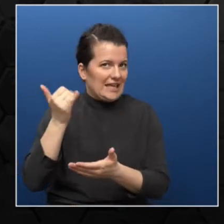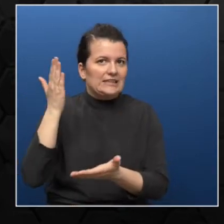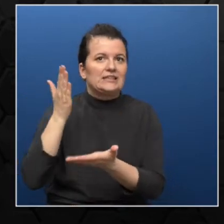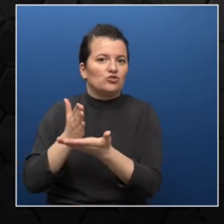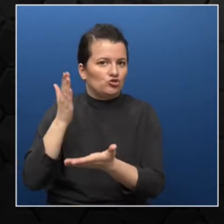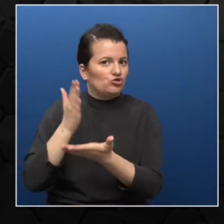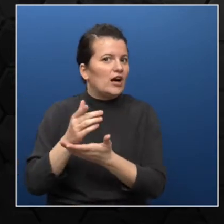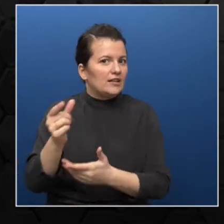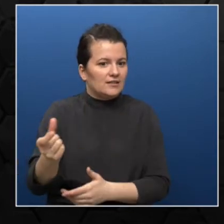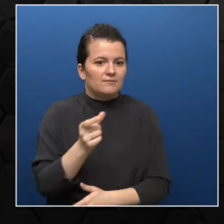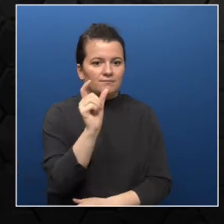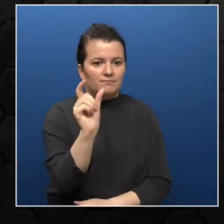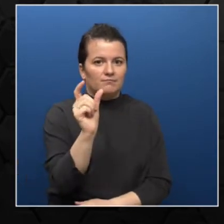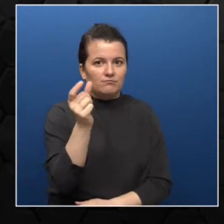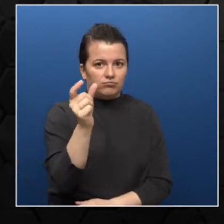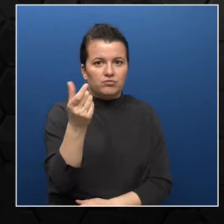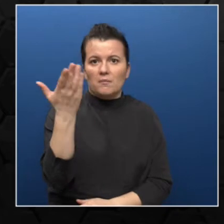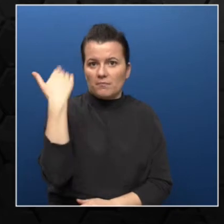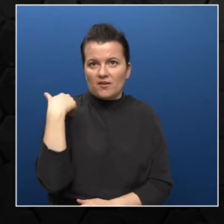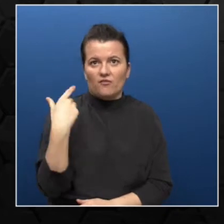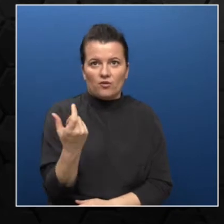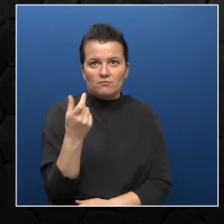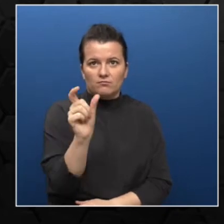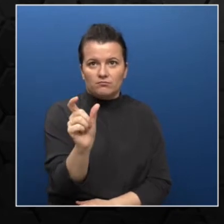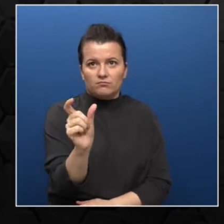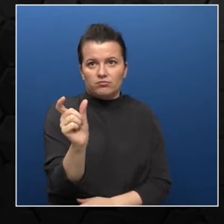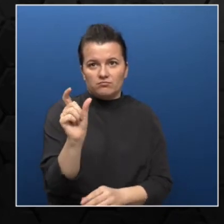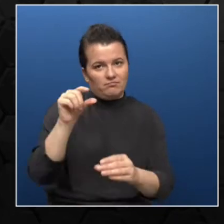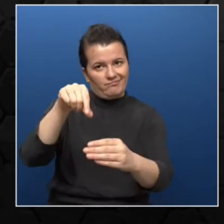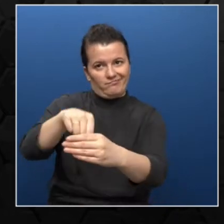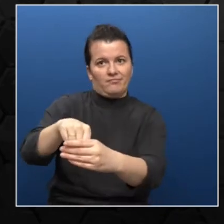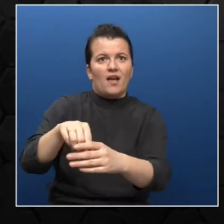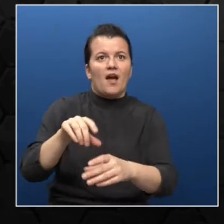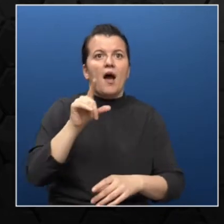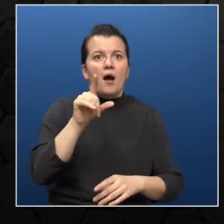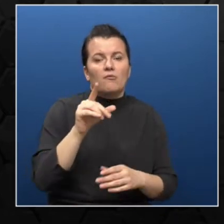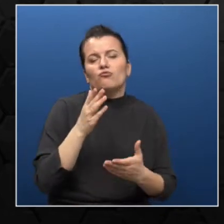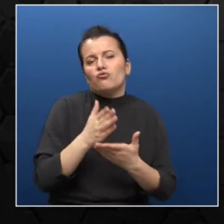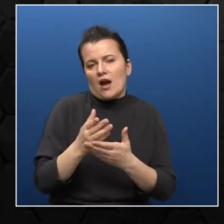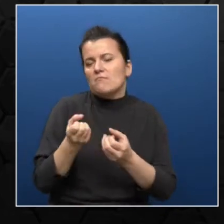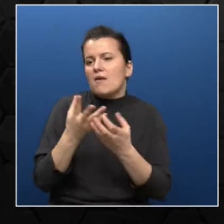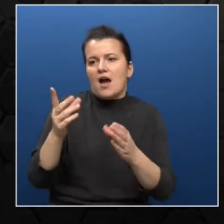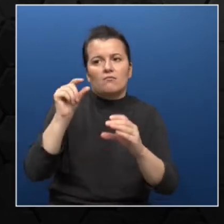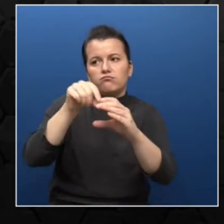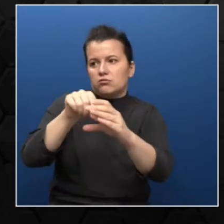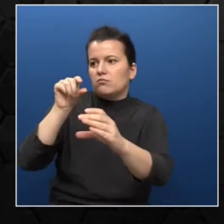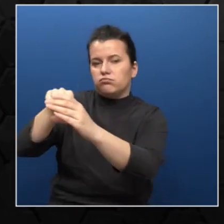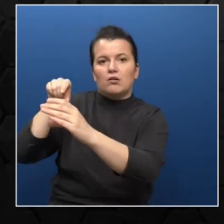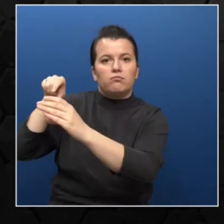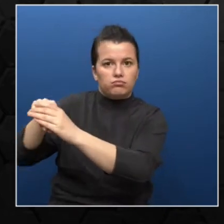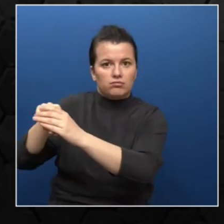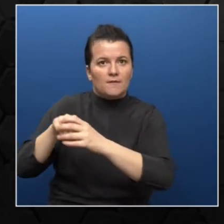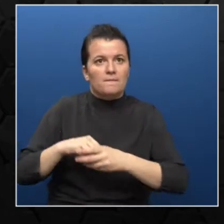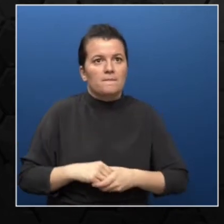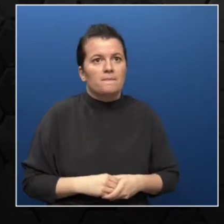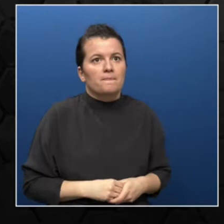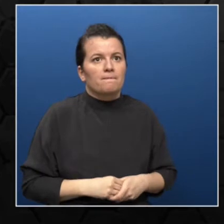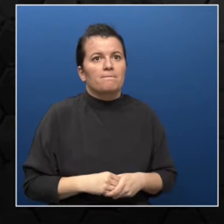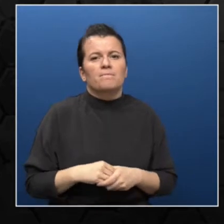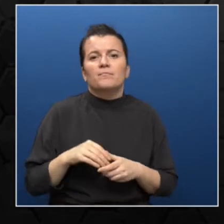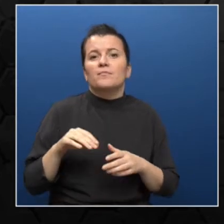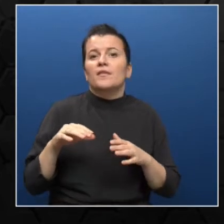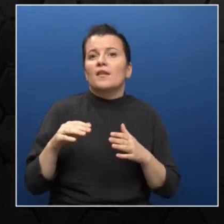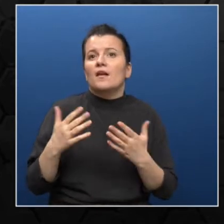of edge AI is the virtual assistants itself. And the task of wake work detection, it was achieved by these